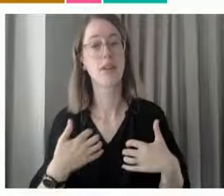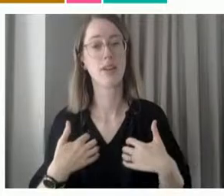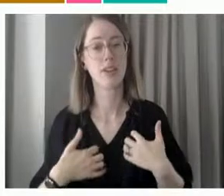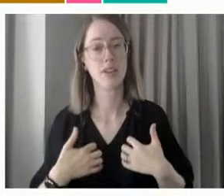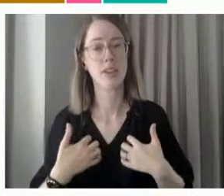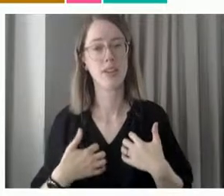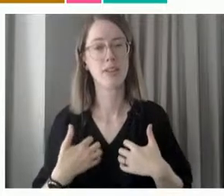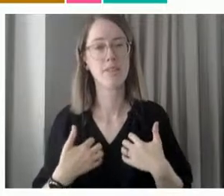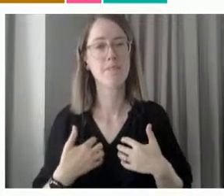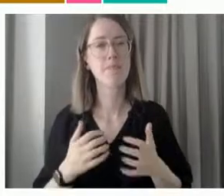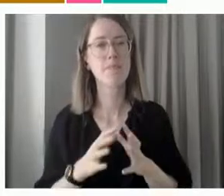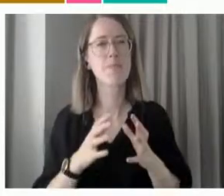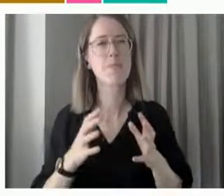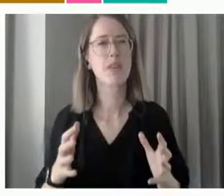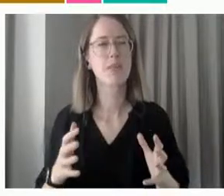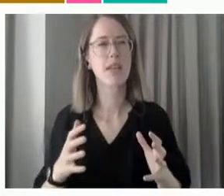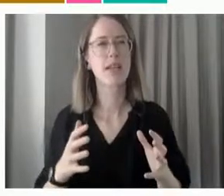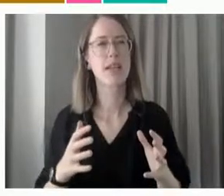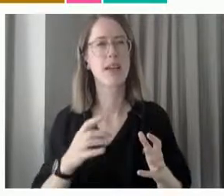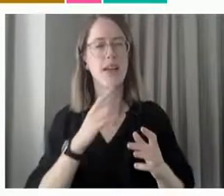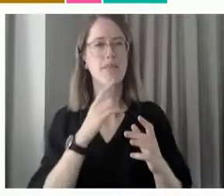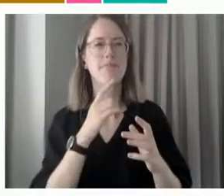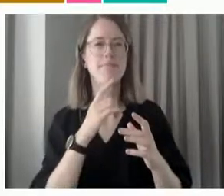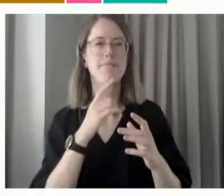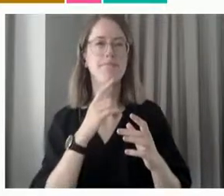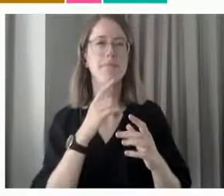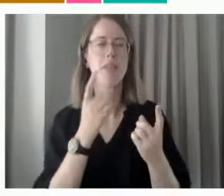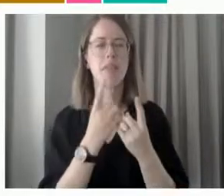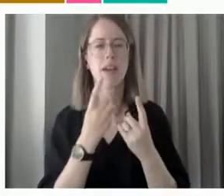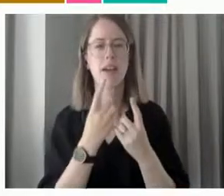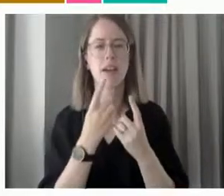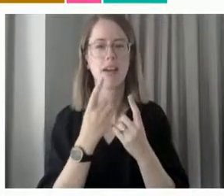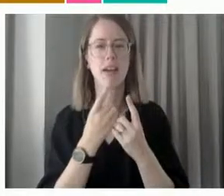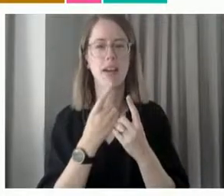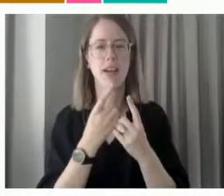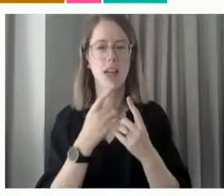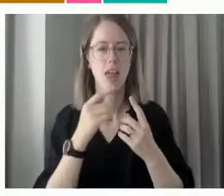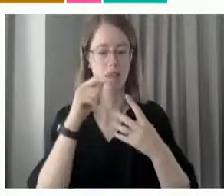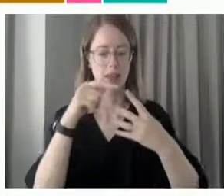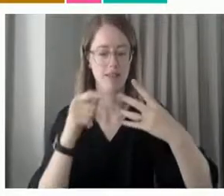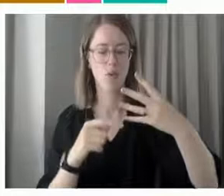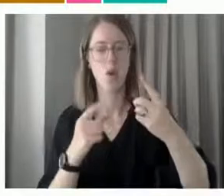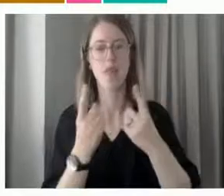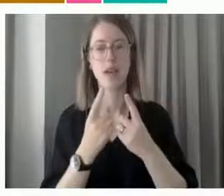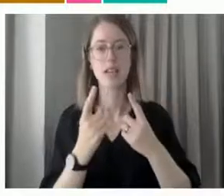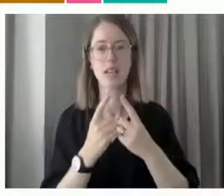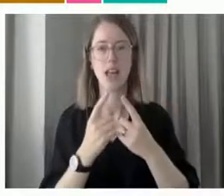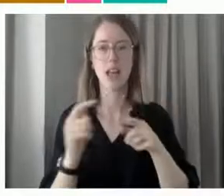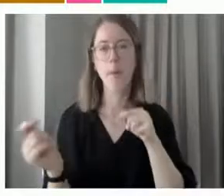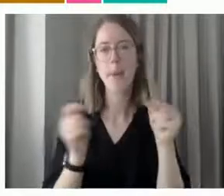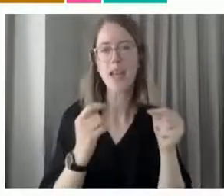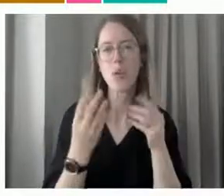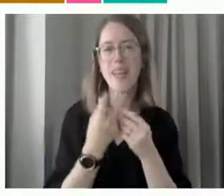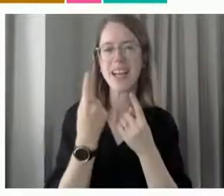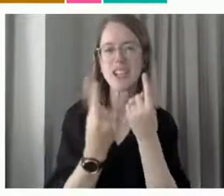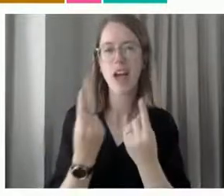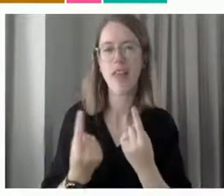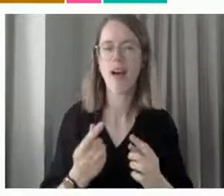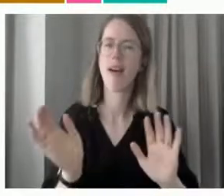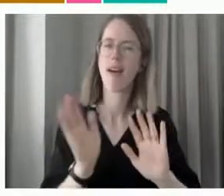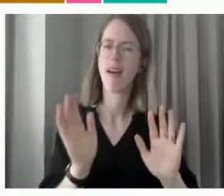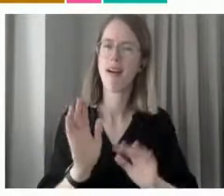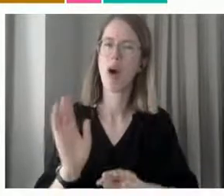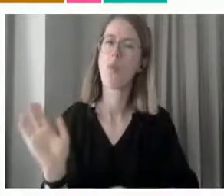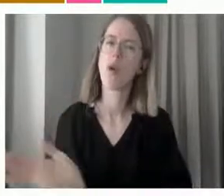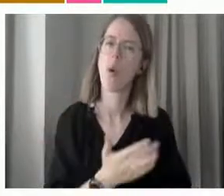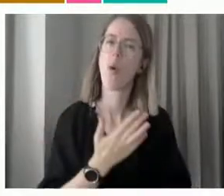the big message here is that these are not in competition with each other. We all want to